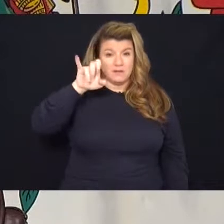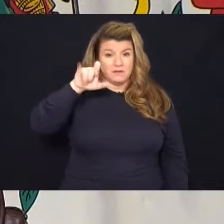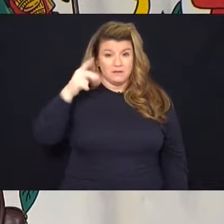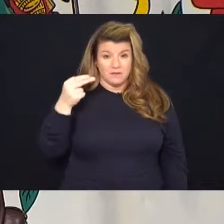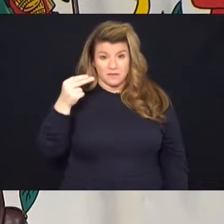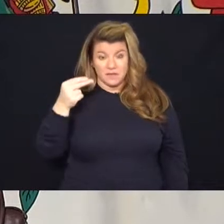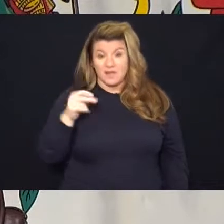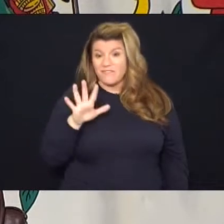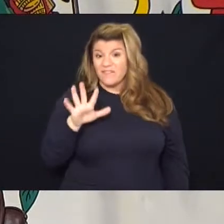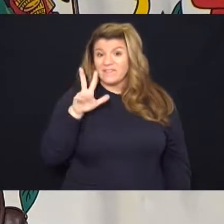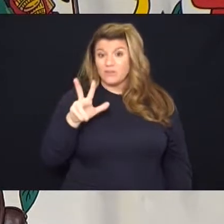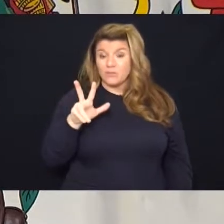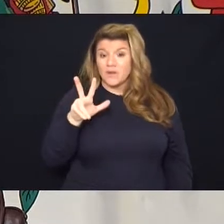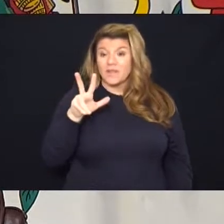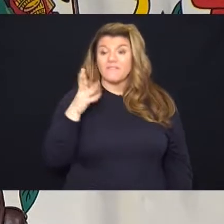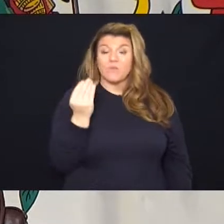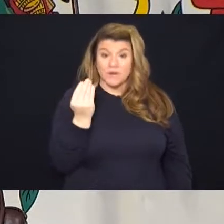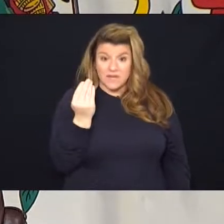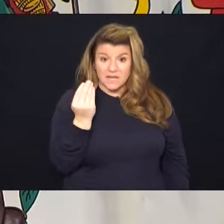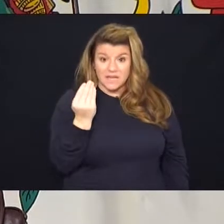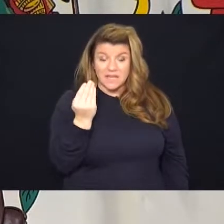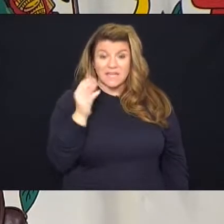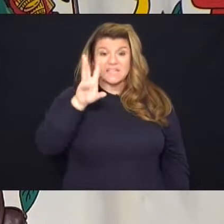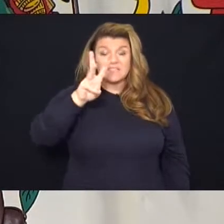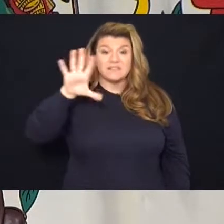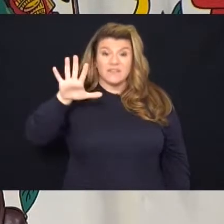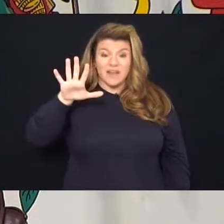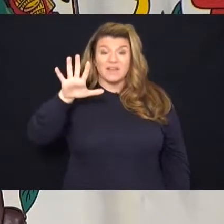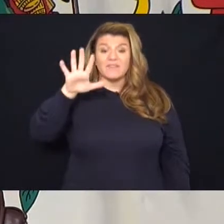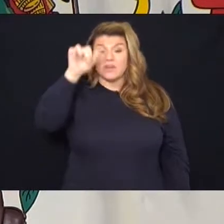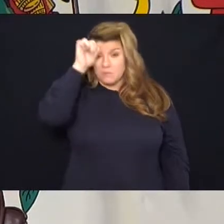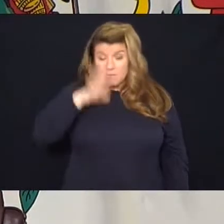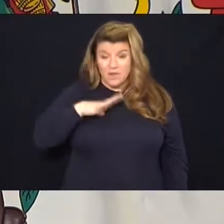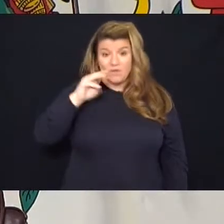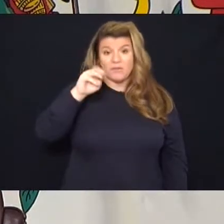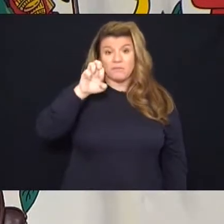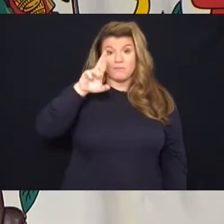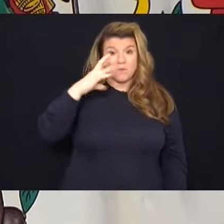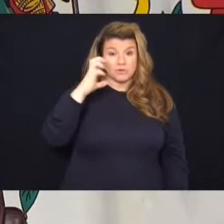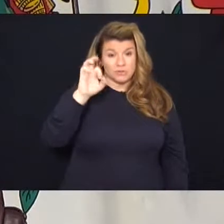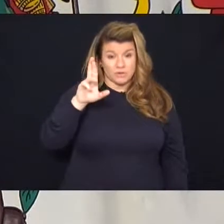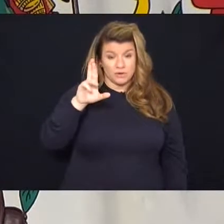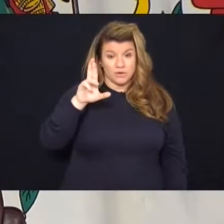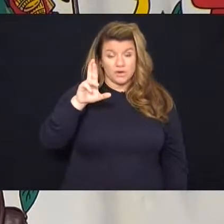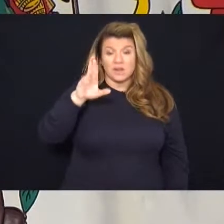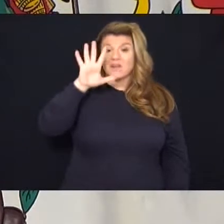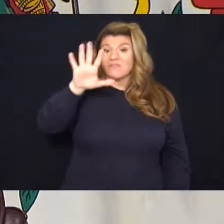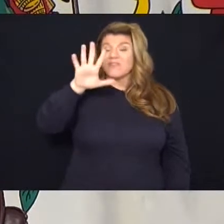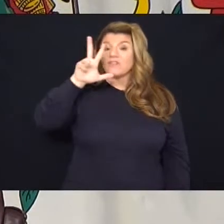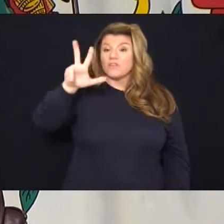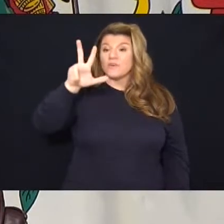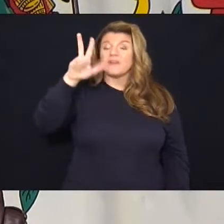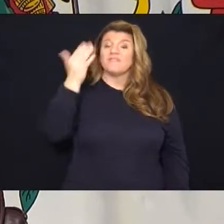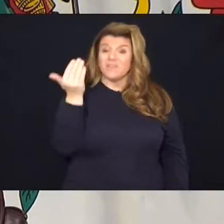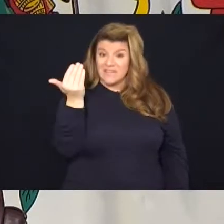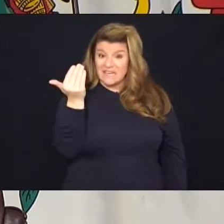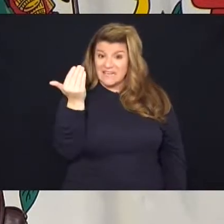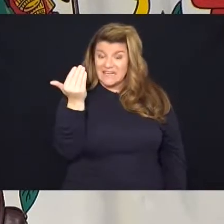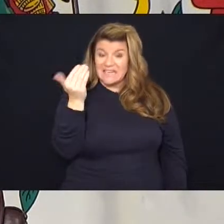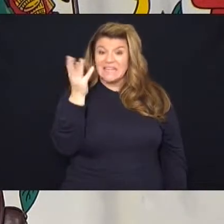The 5,314th death, a 65-year-old male from Mercer County. The 5,315th